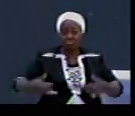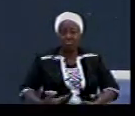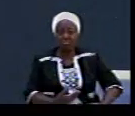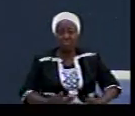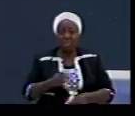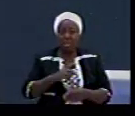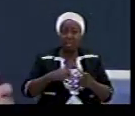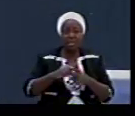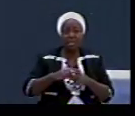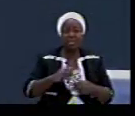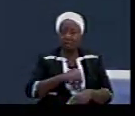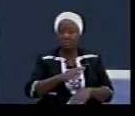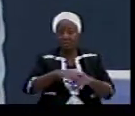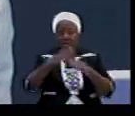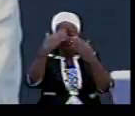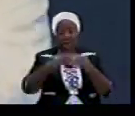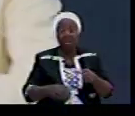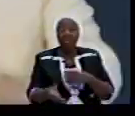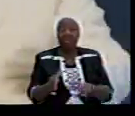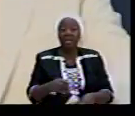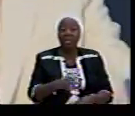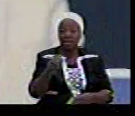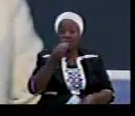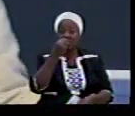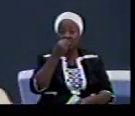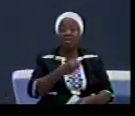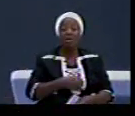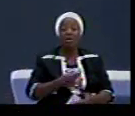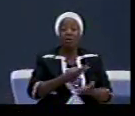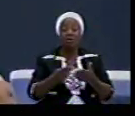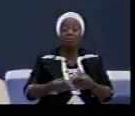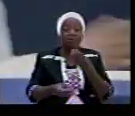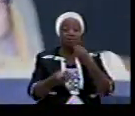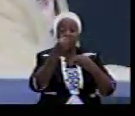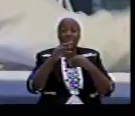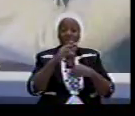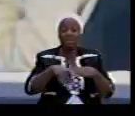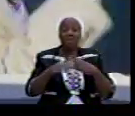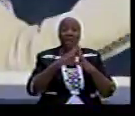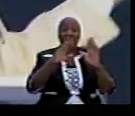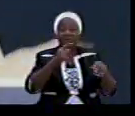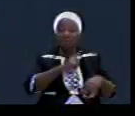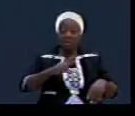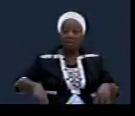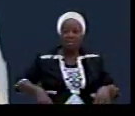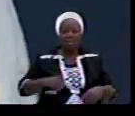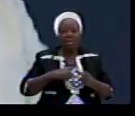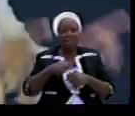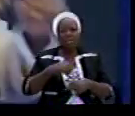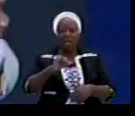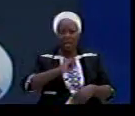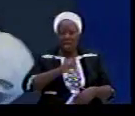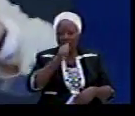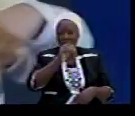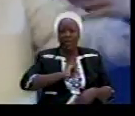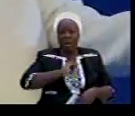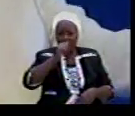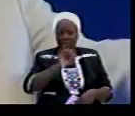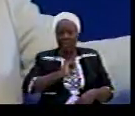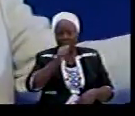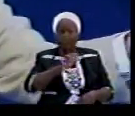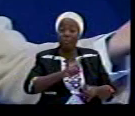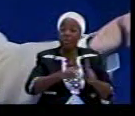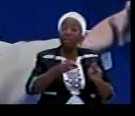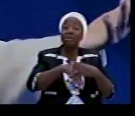Holy Communion. They say, I am, I am, I am. They have all things. They don't have Christ. It says, all